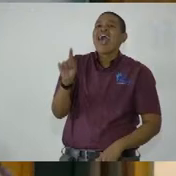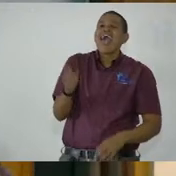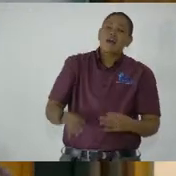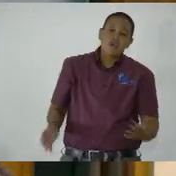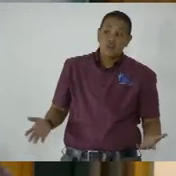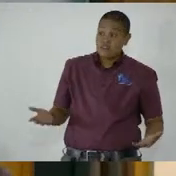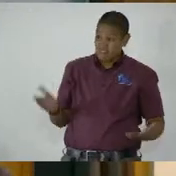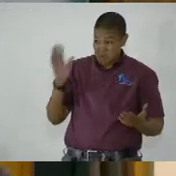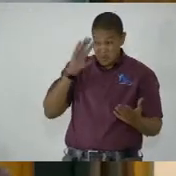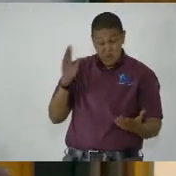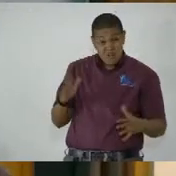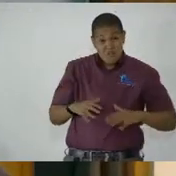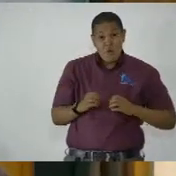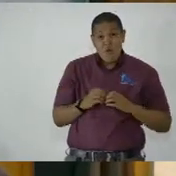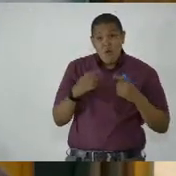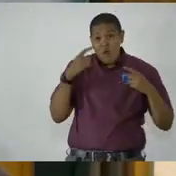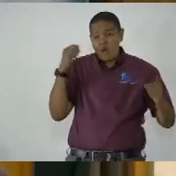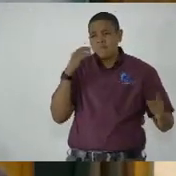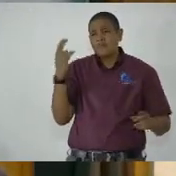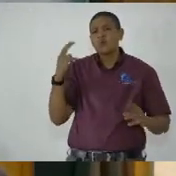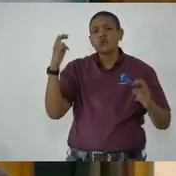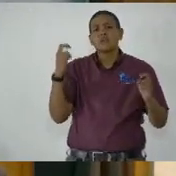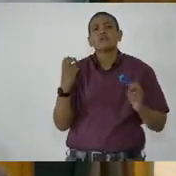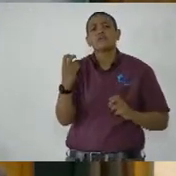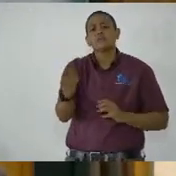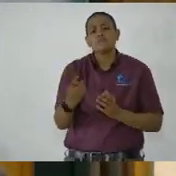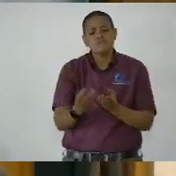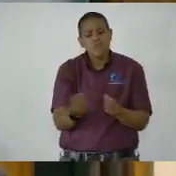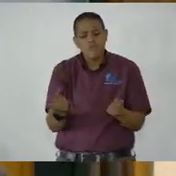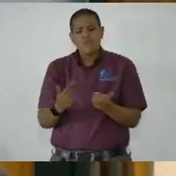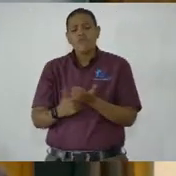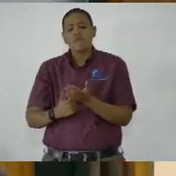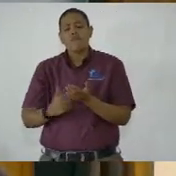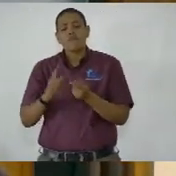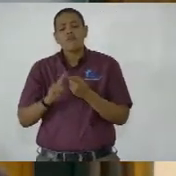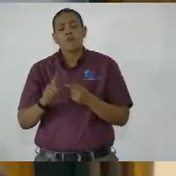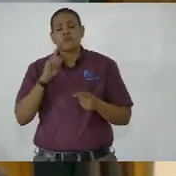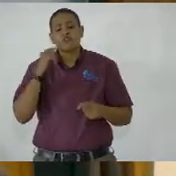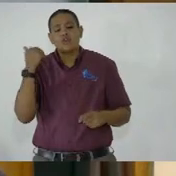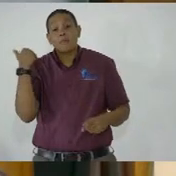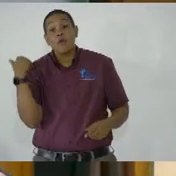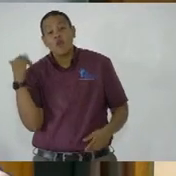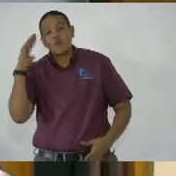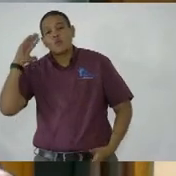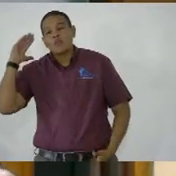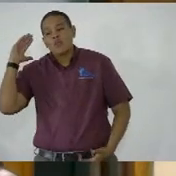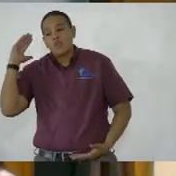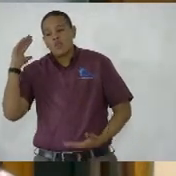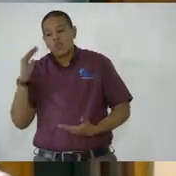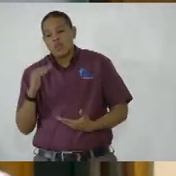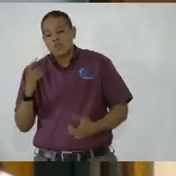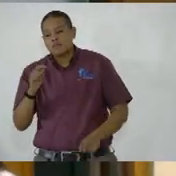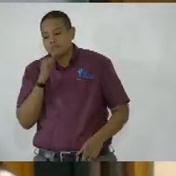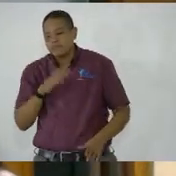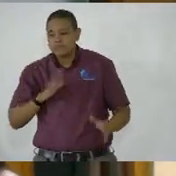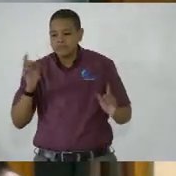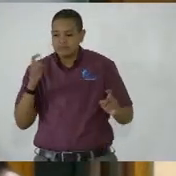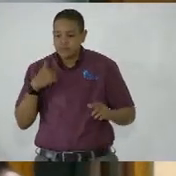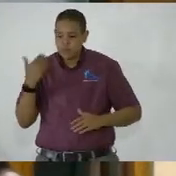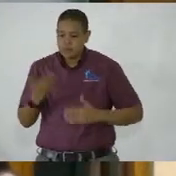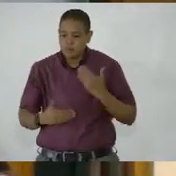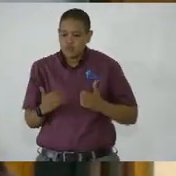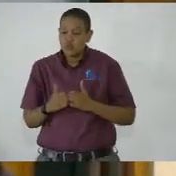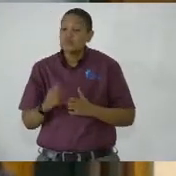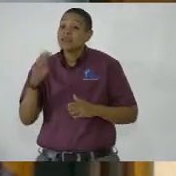just use mediation, and the burden on the courts would be significantly reduced. So, Madam Speaker, as we proceed